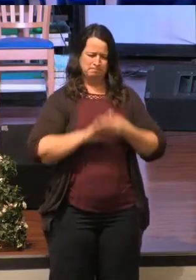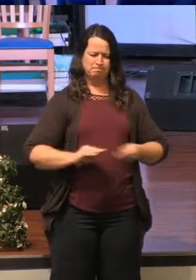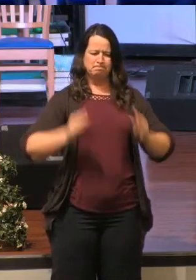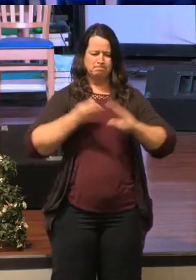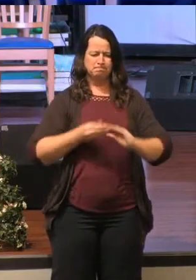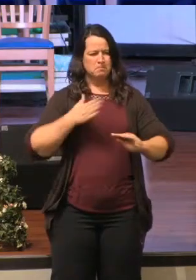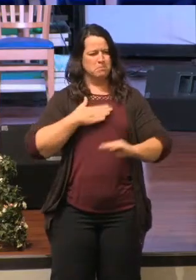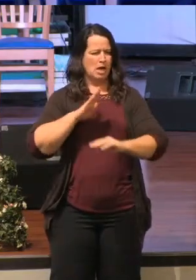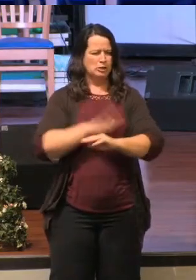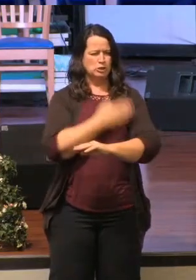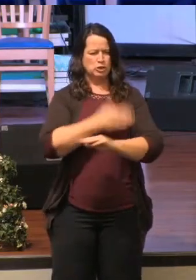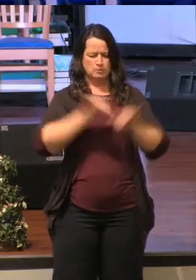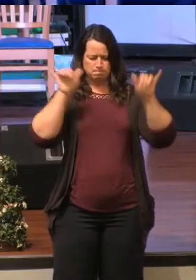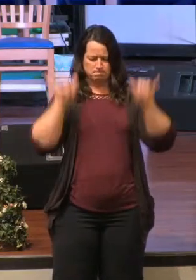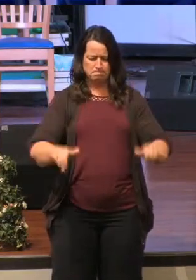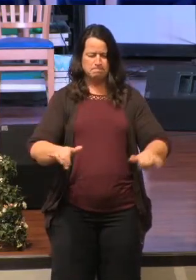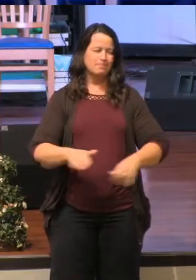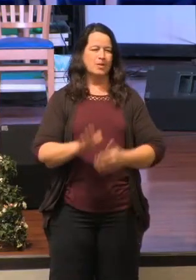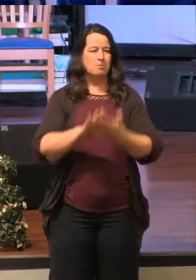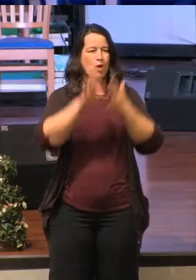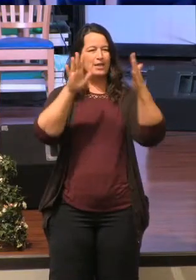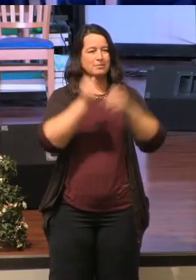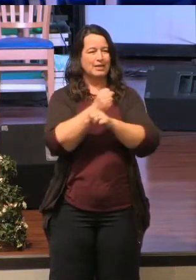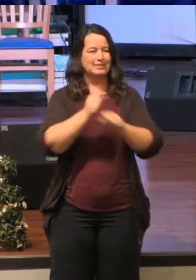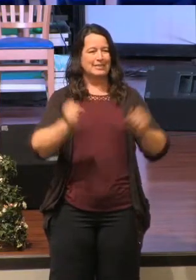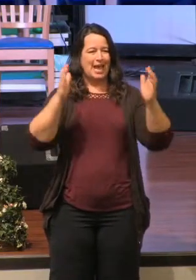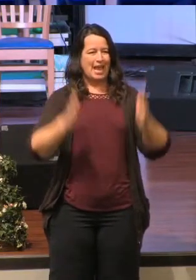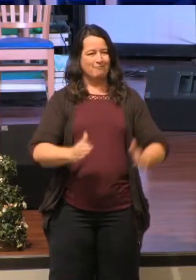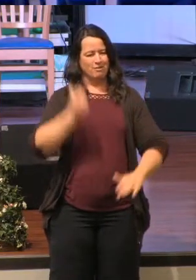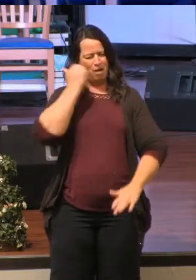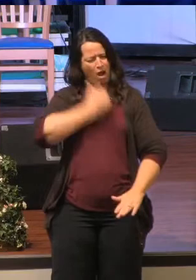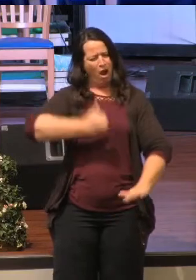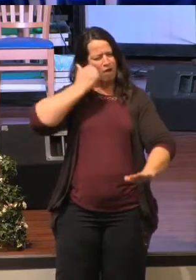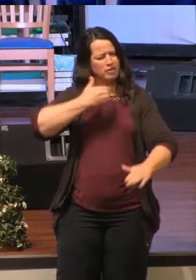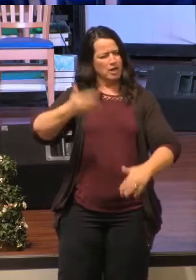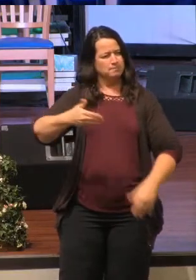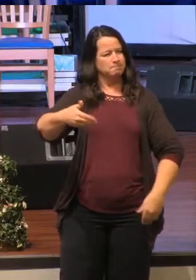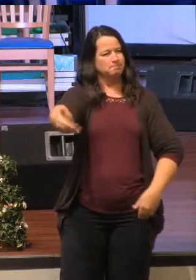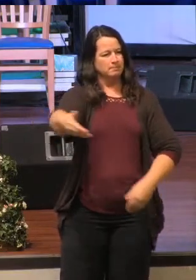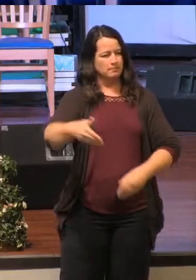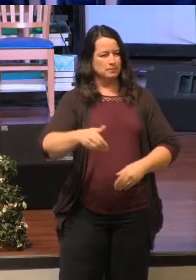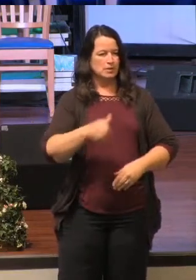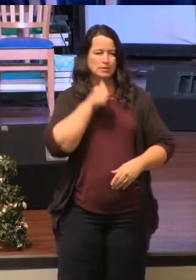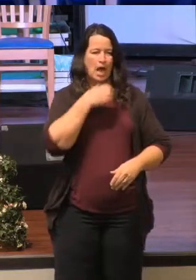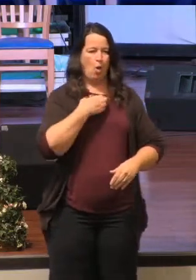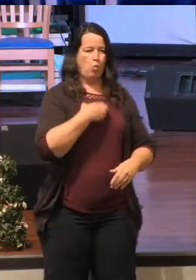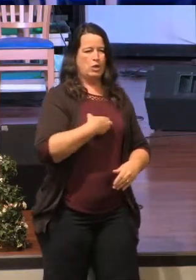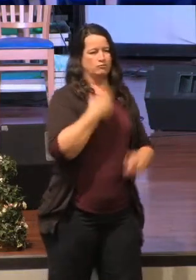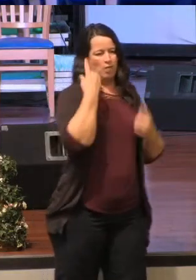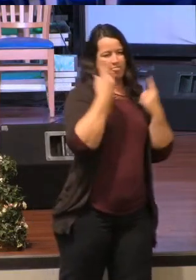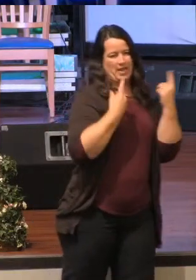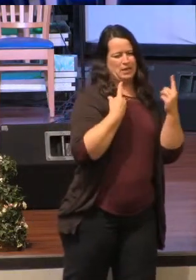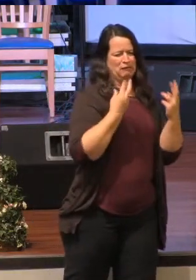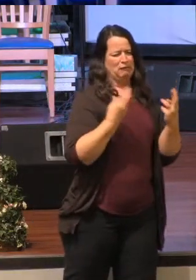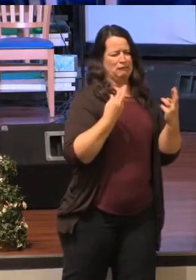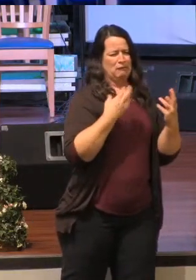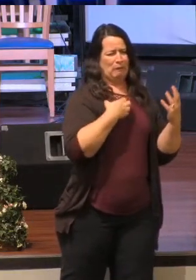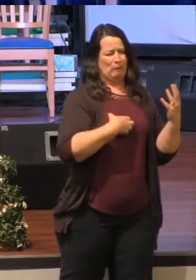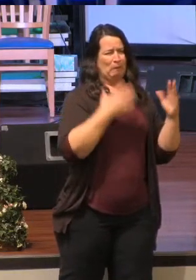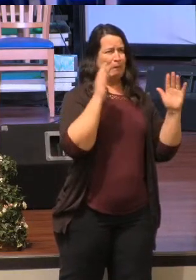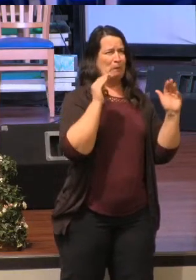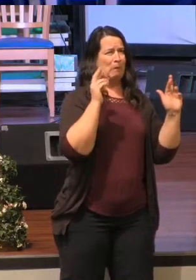with it. This is my song. Praising my Savior all the day long. It's not wishful thinking. And here's what the Bible is saying. If this hope is in